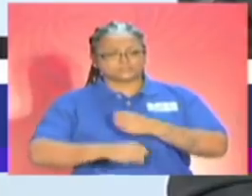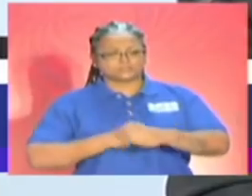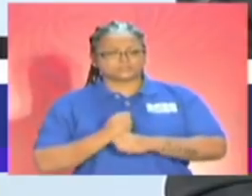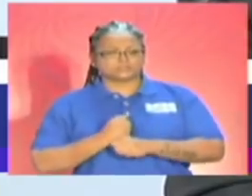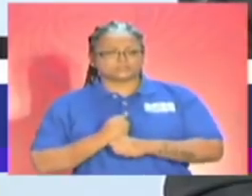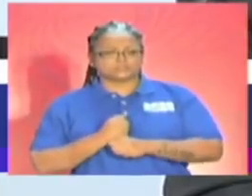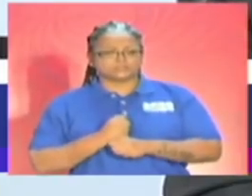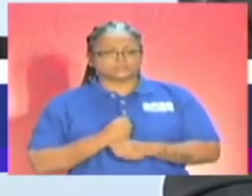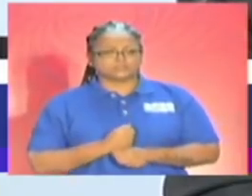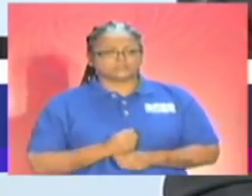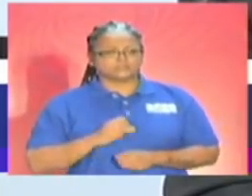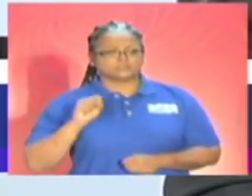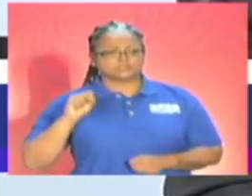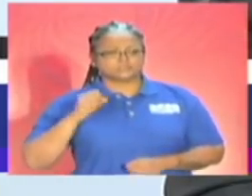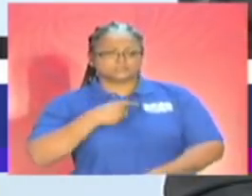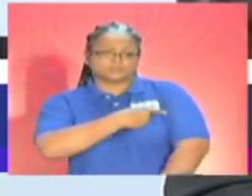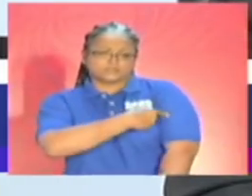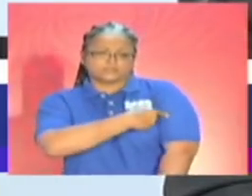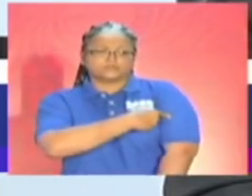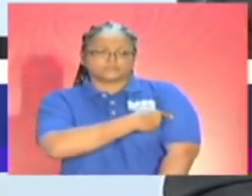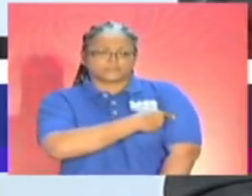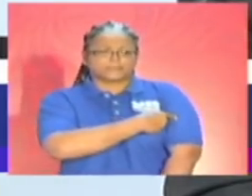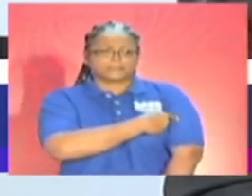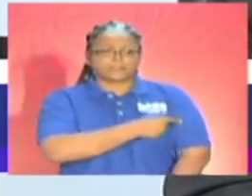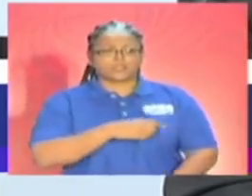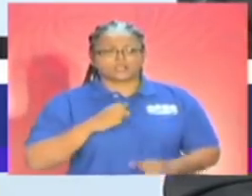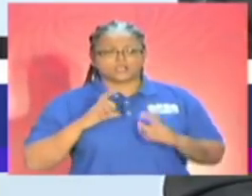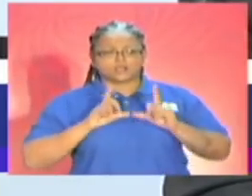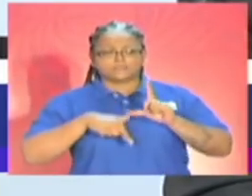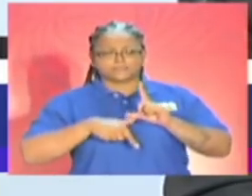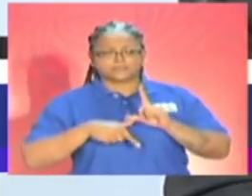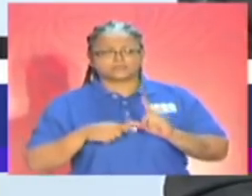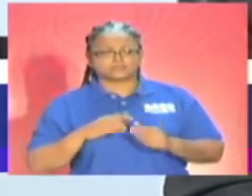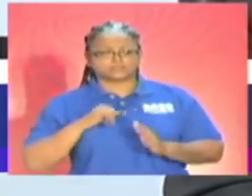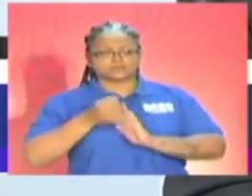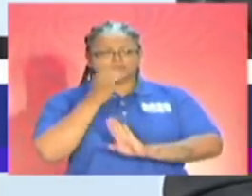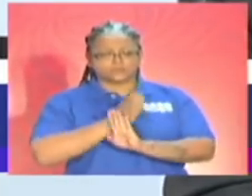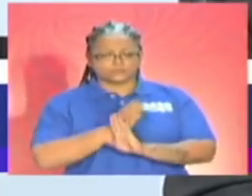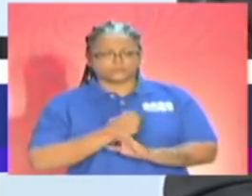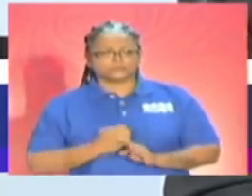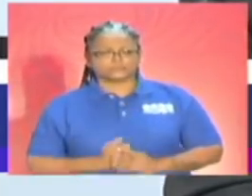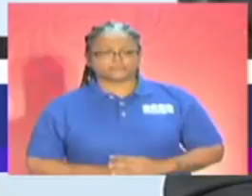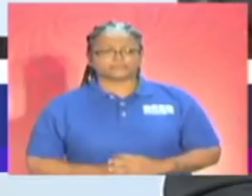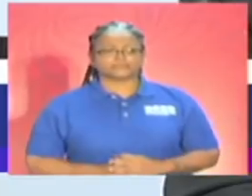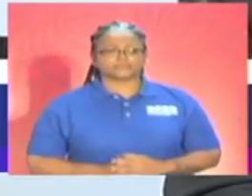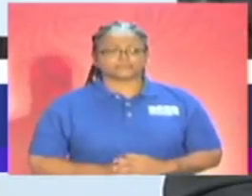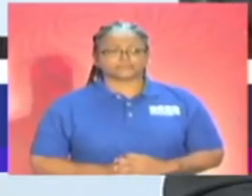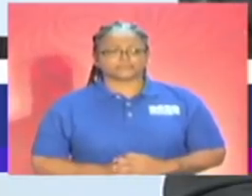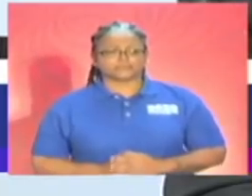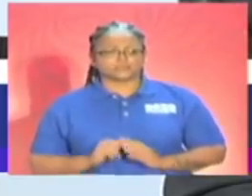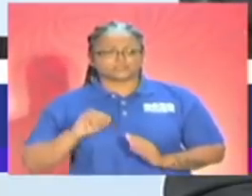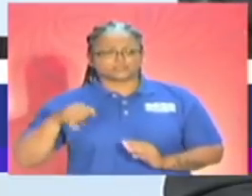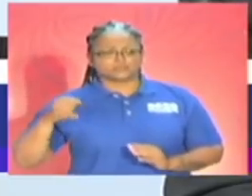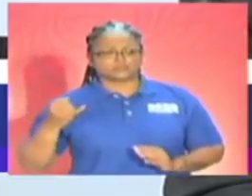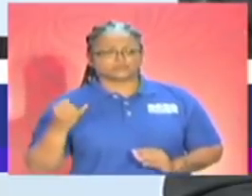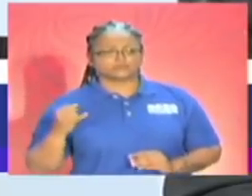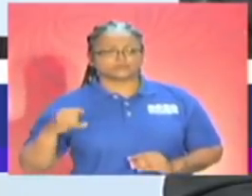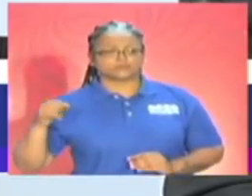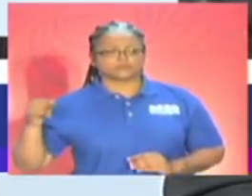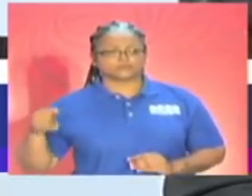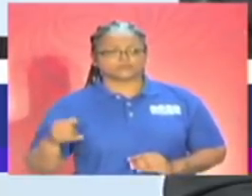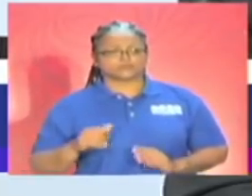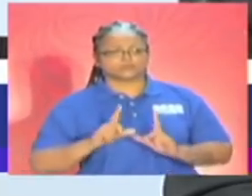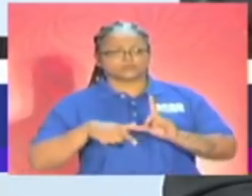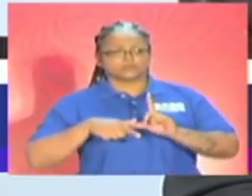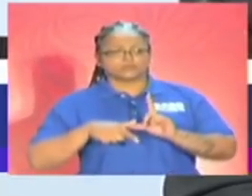have in country, has an expiry of June 2023. Johnson & Johnson, stored at minus 20, also has an expiry of